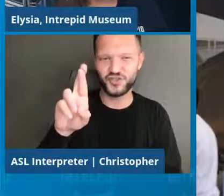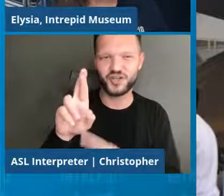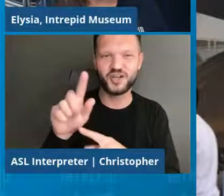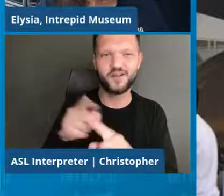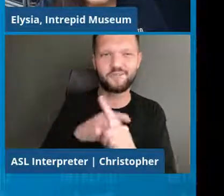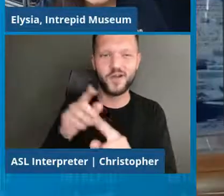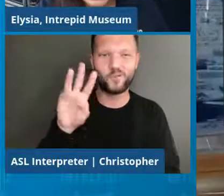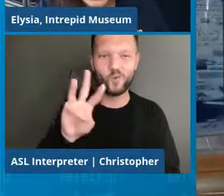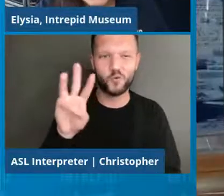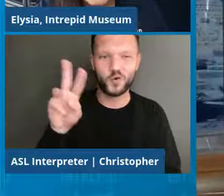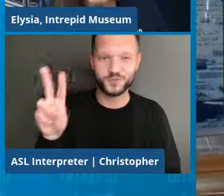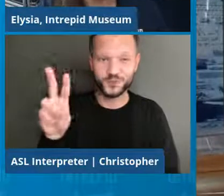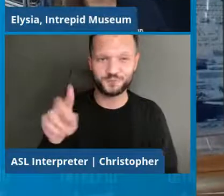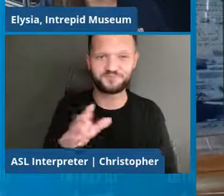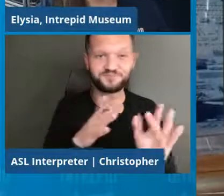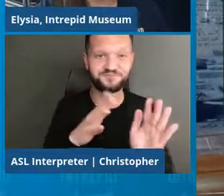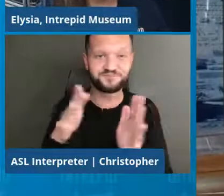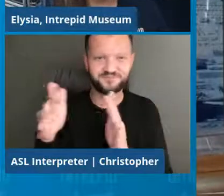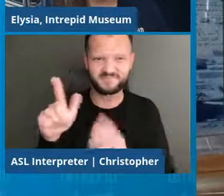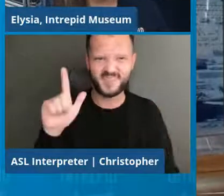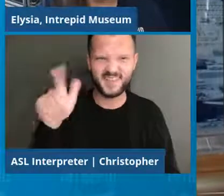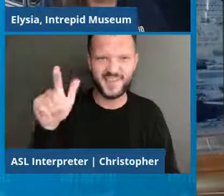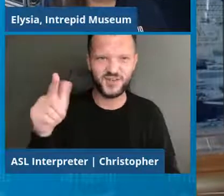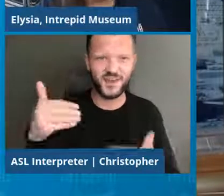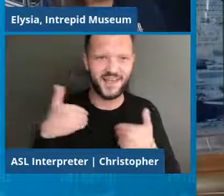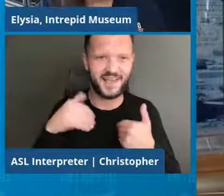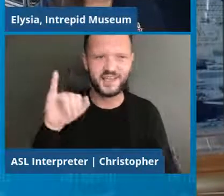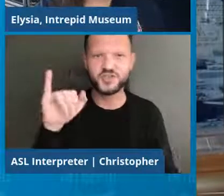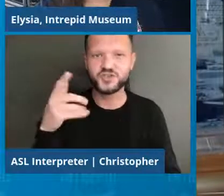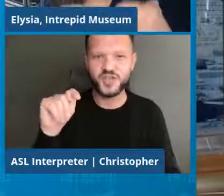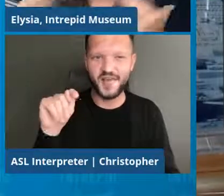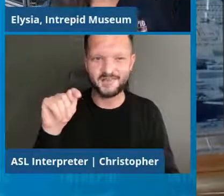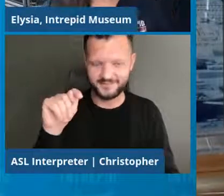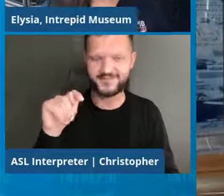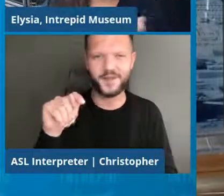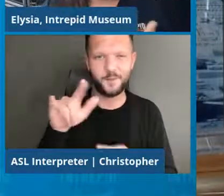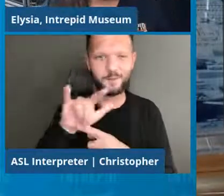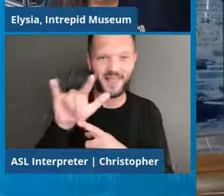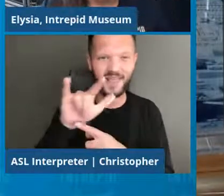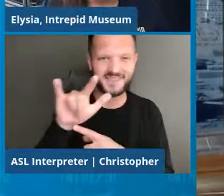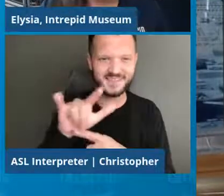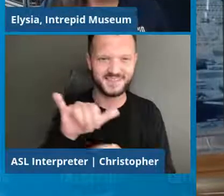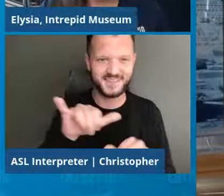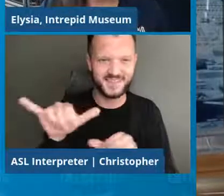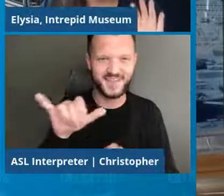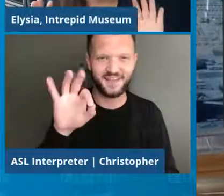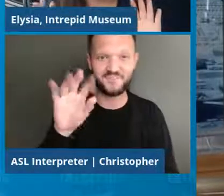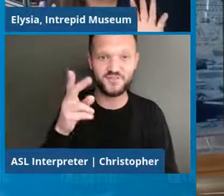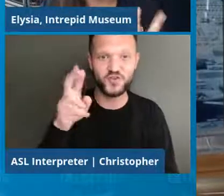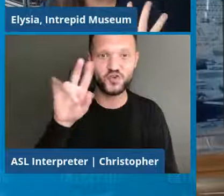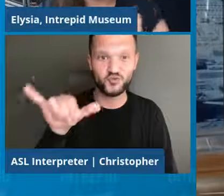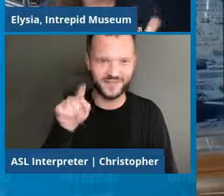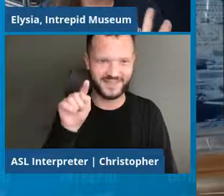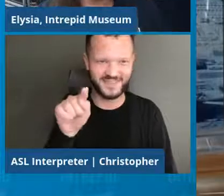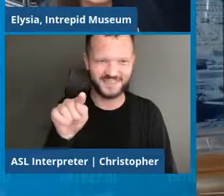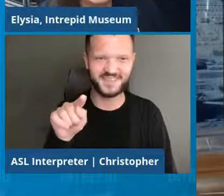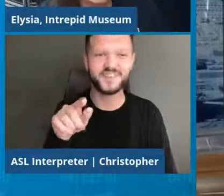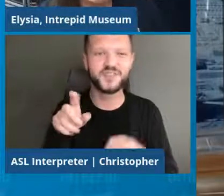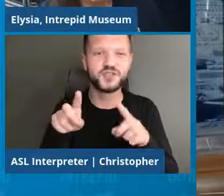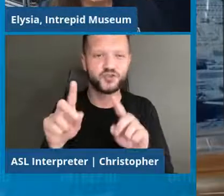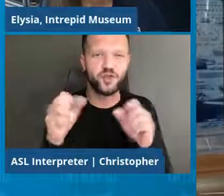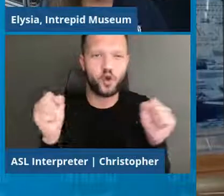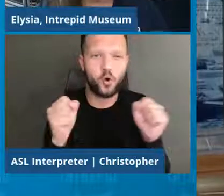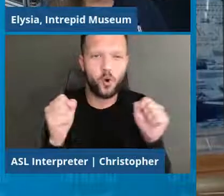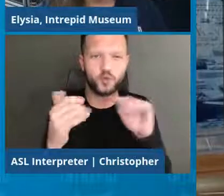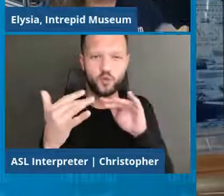also had jet planes like the Fury here, and those were around later during the Cold War, and they moved much, much